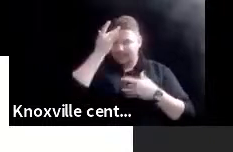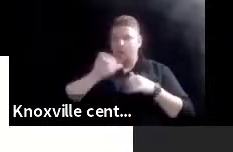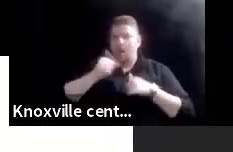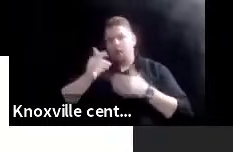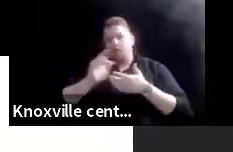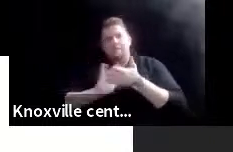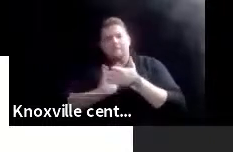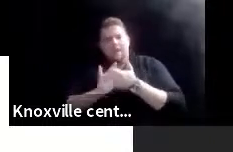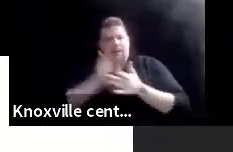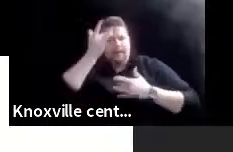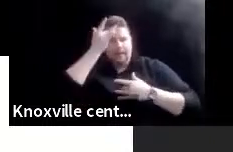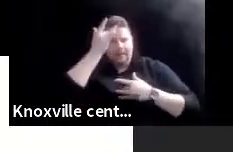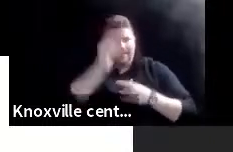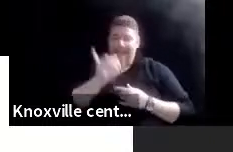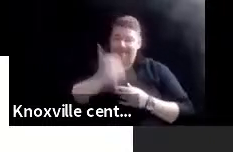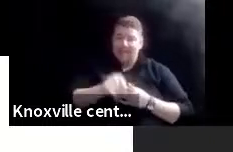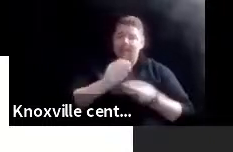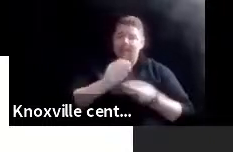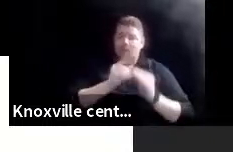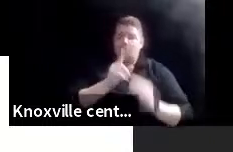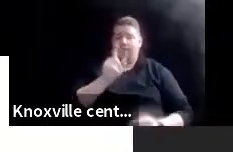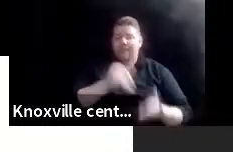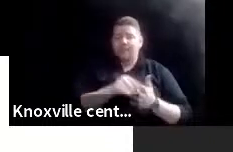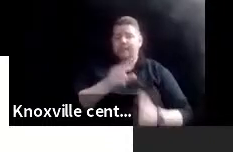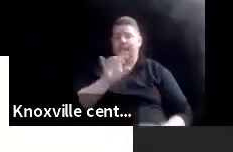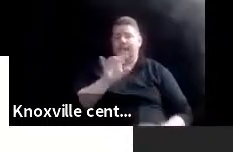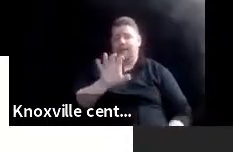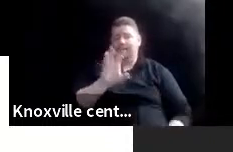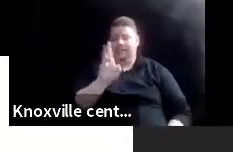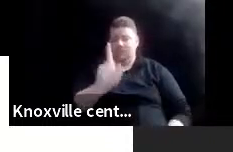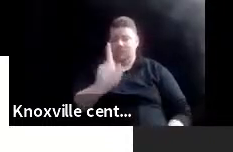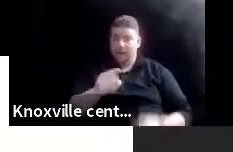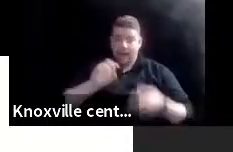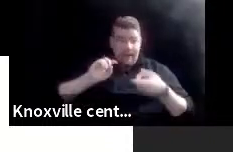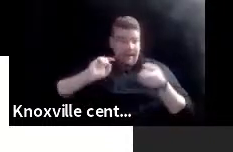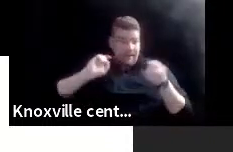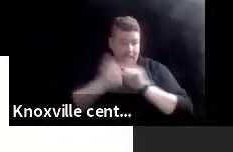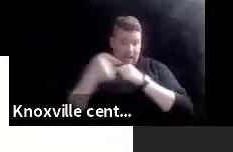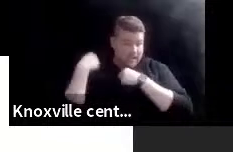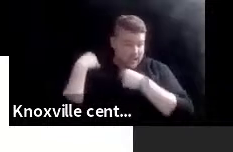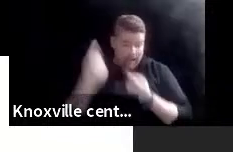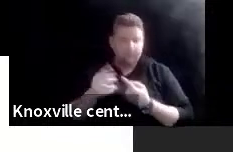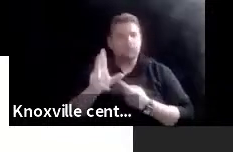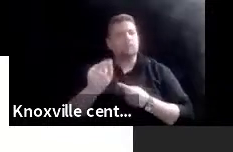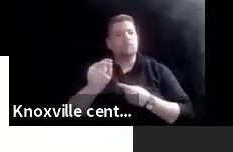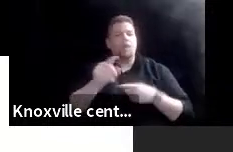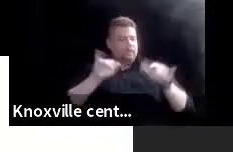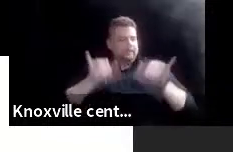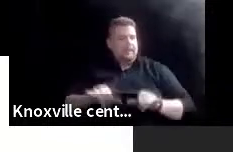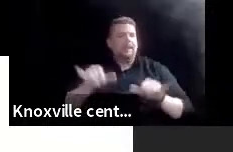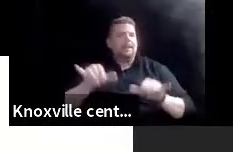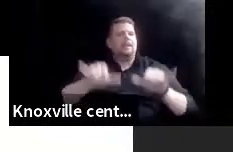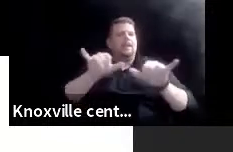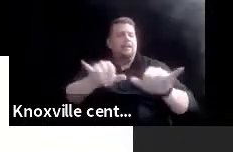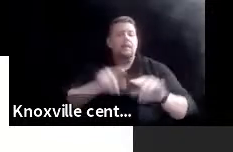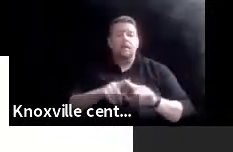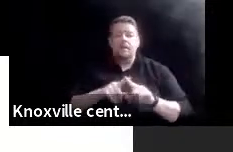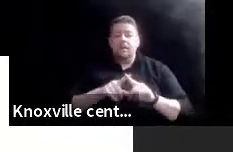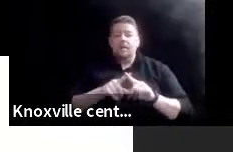And that's that 1,861. So it's not that has ever changed. That's what it's always been. But it's just